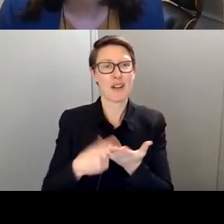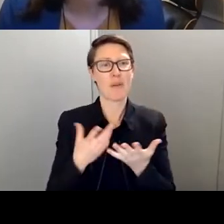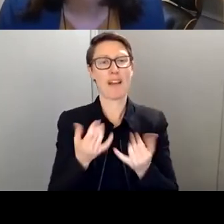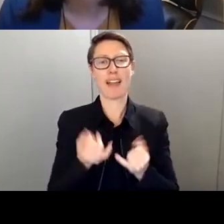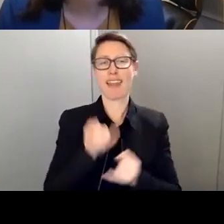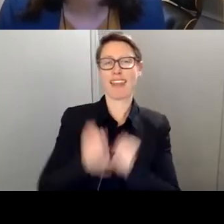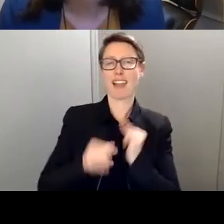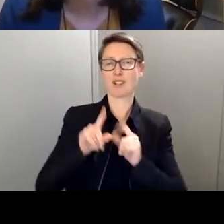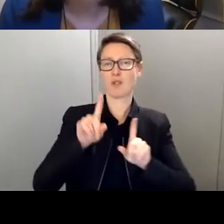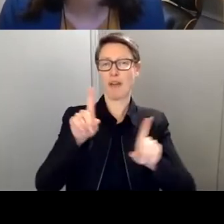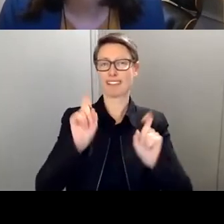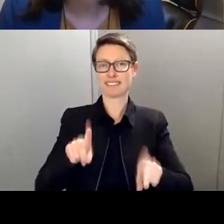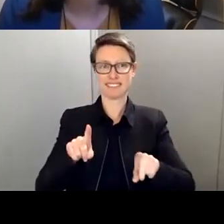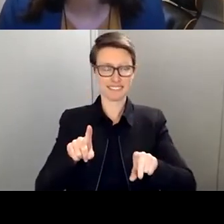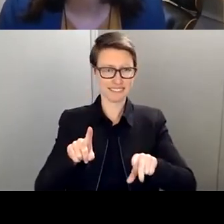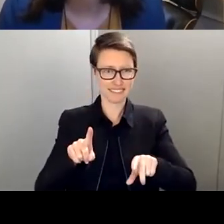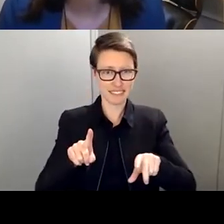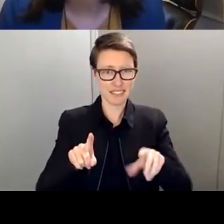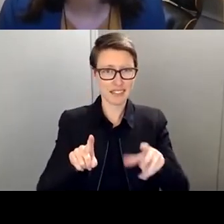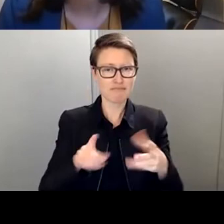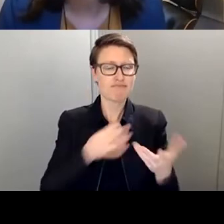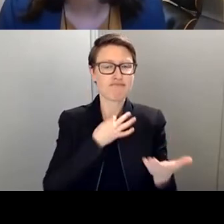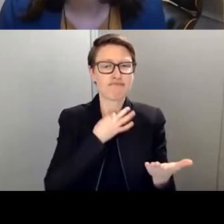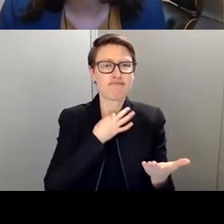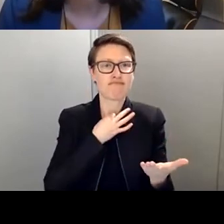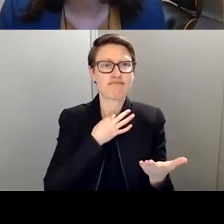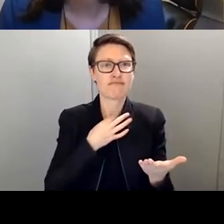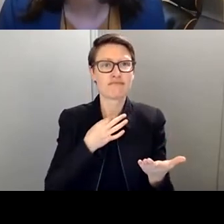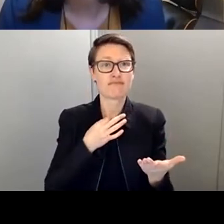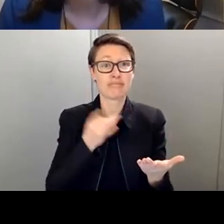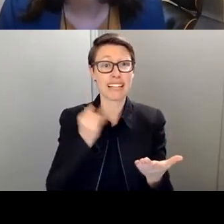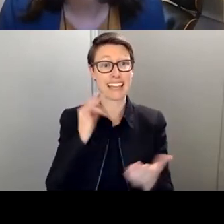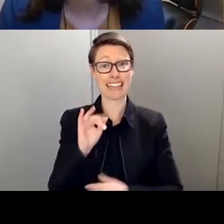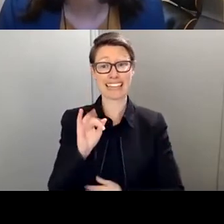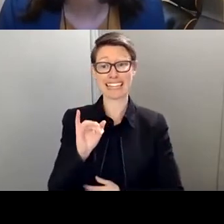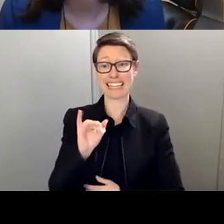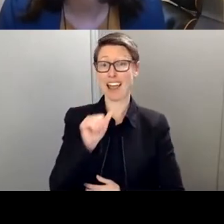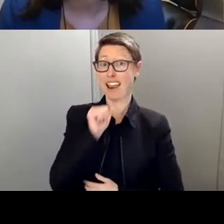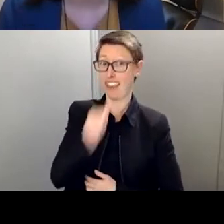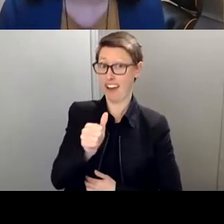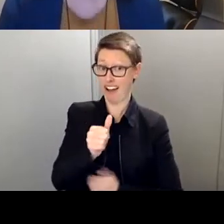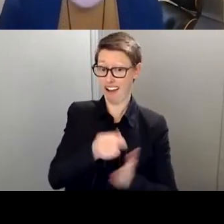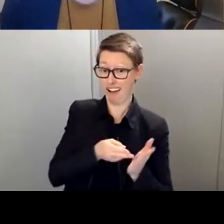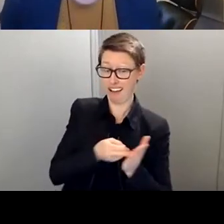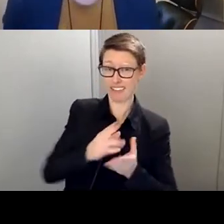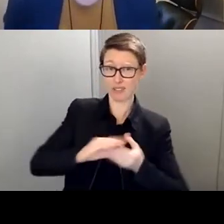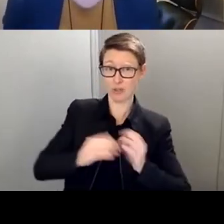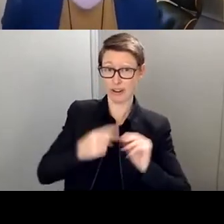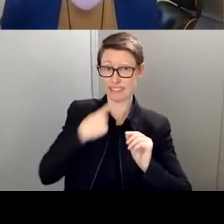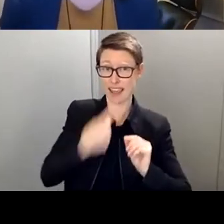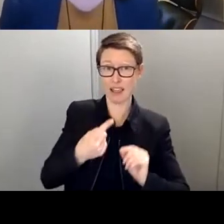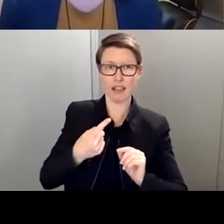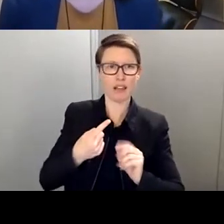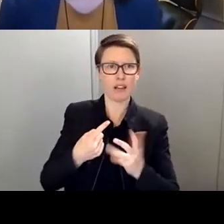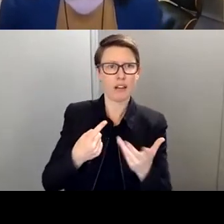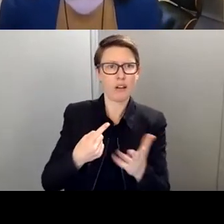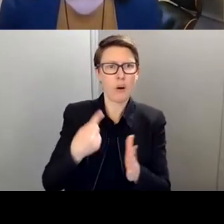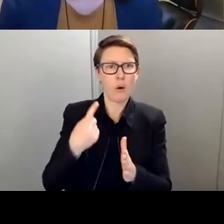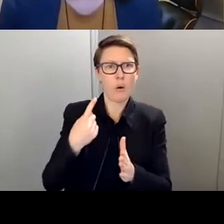round. What is the cost of inauthentic storytelling, both monetary